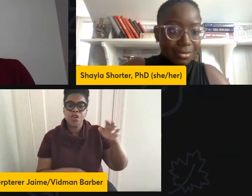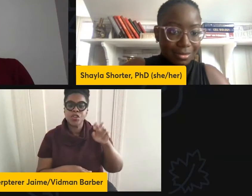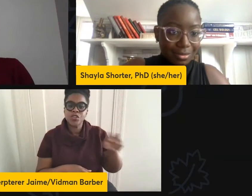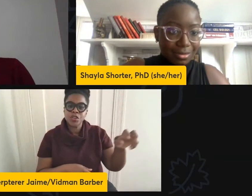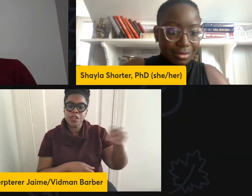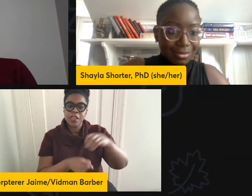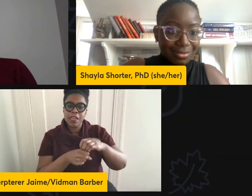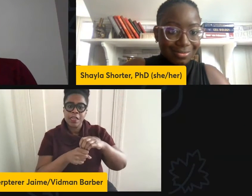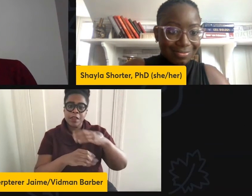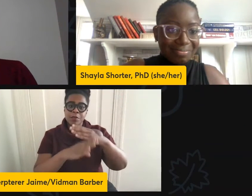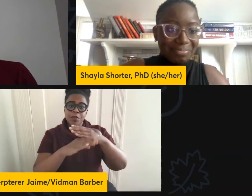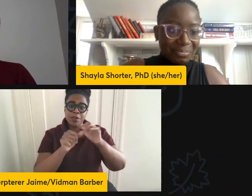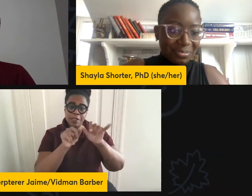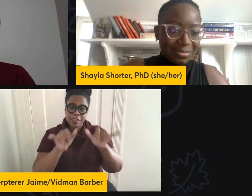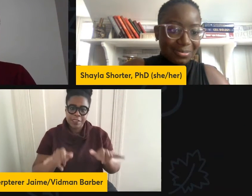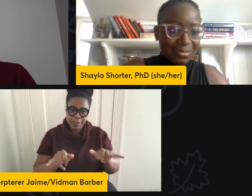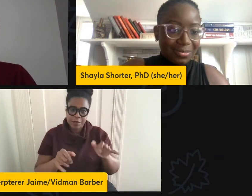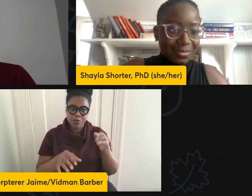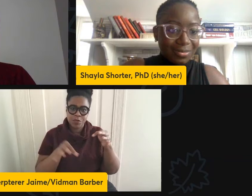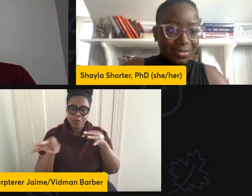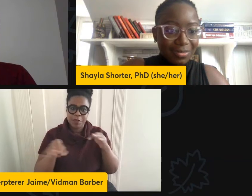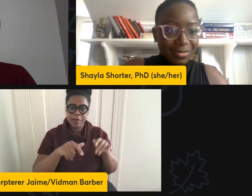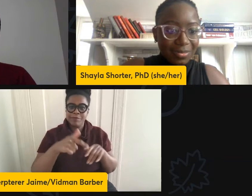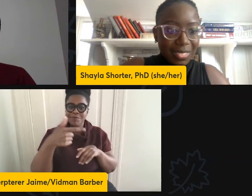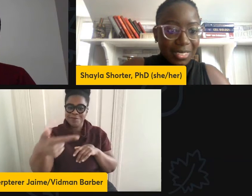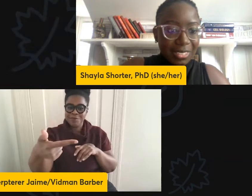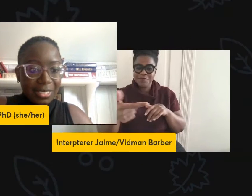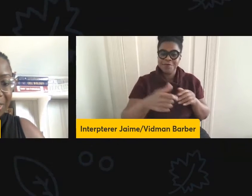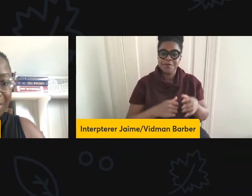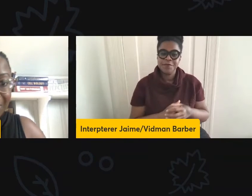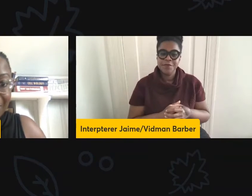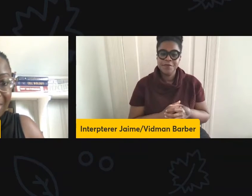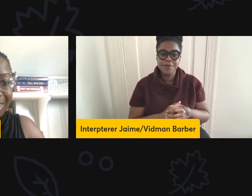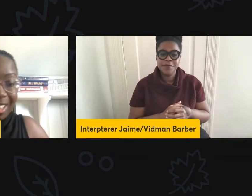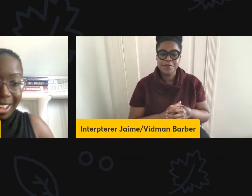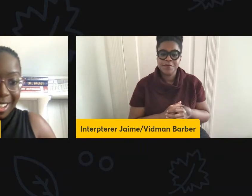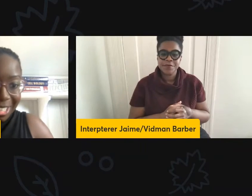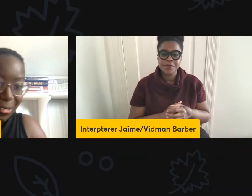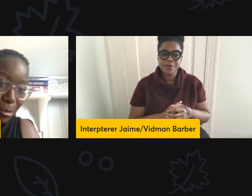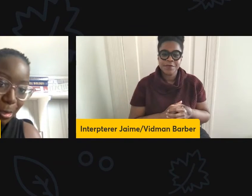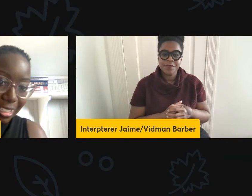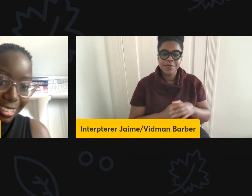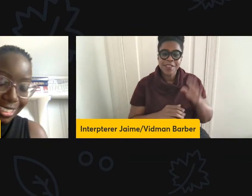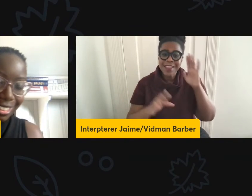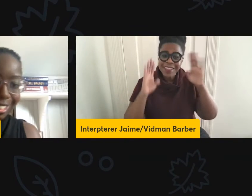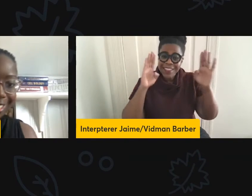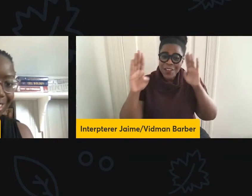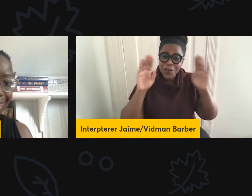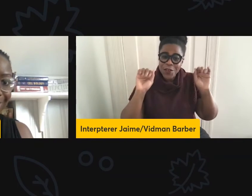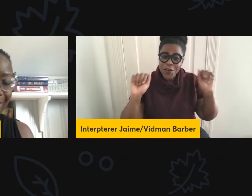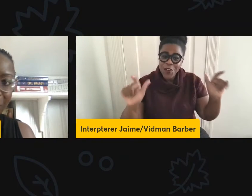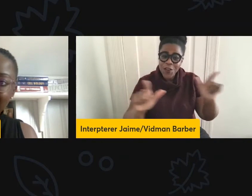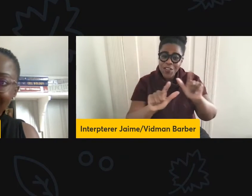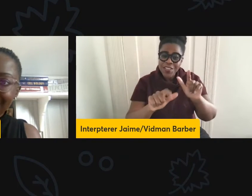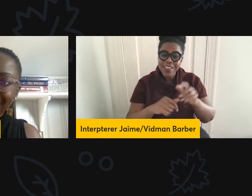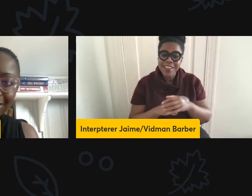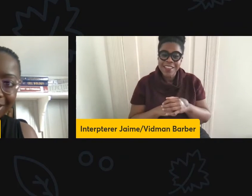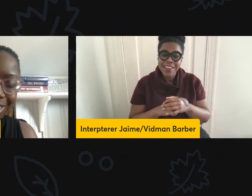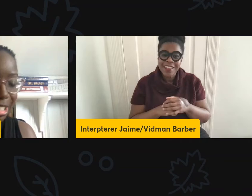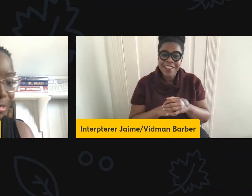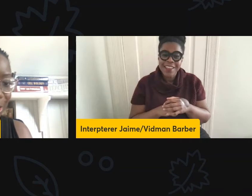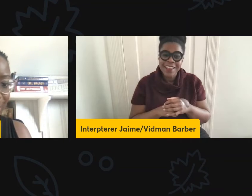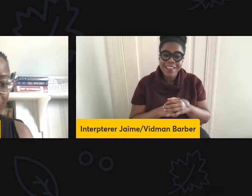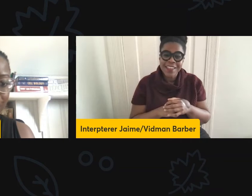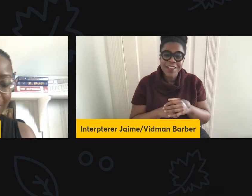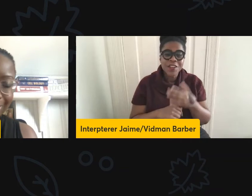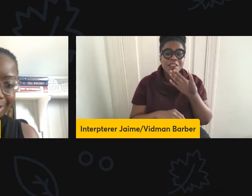On to you, Dr. Shorter. Hi, everyone. I would say